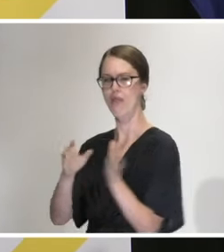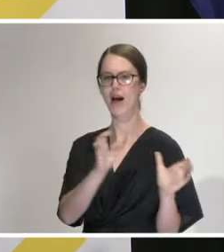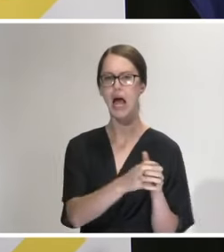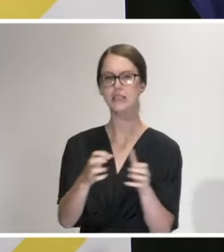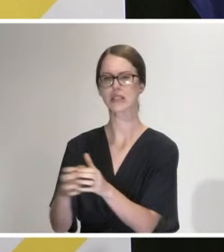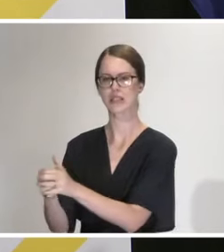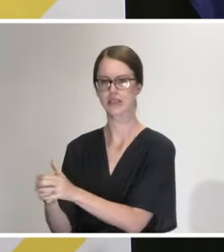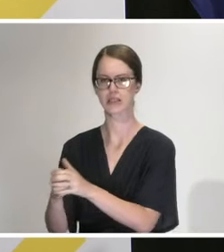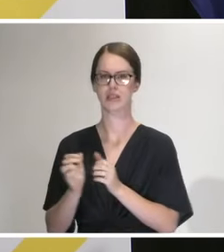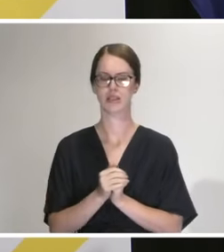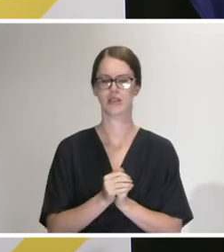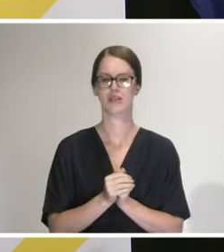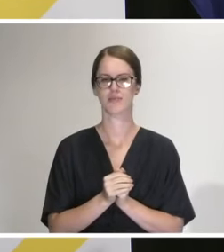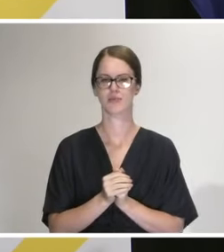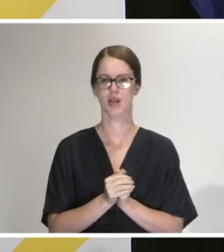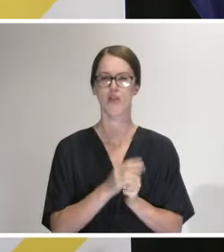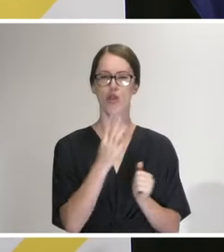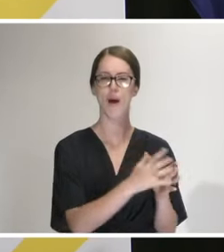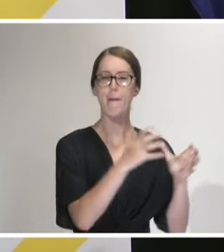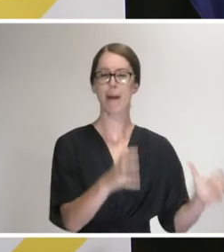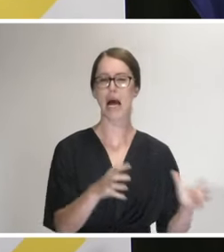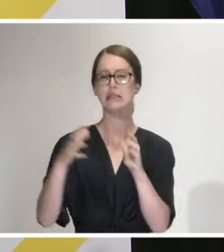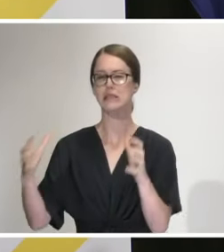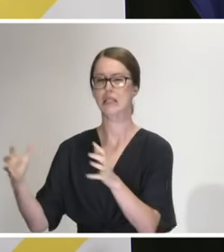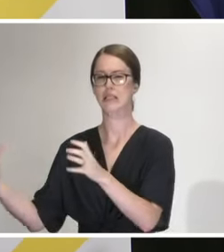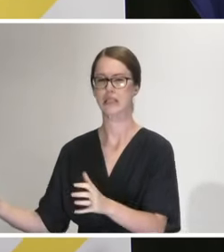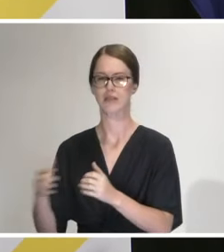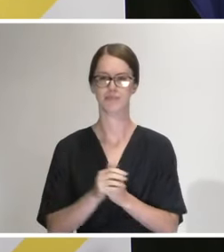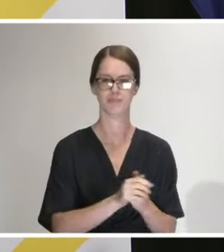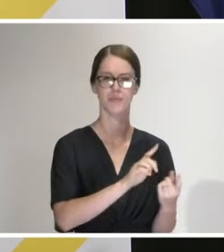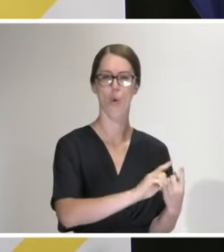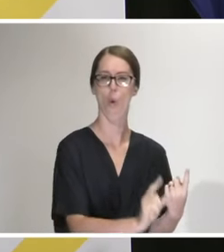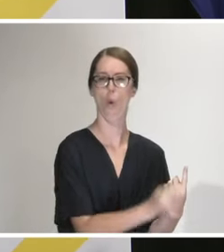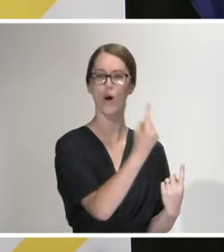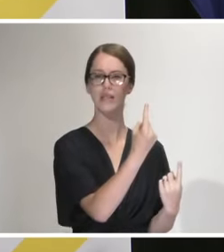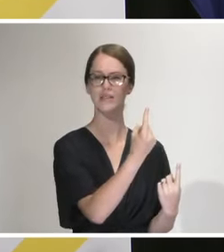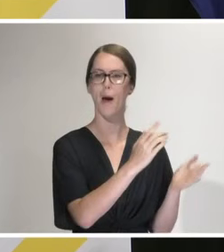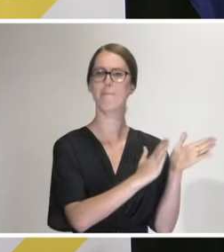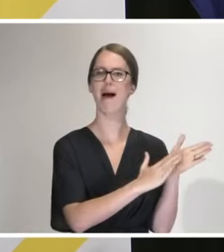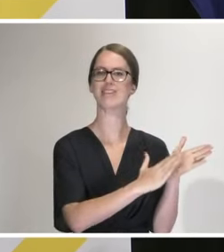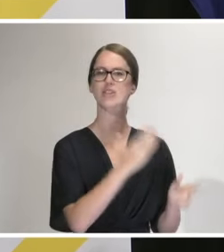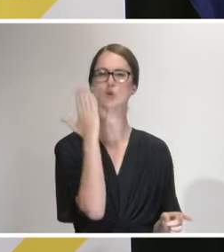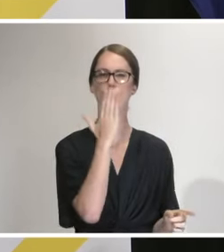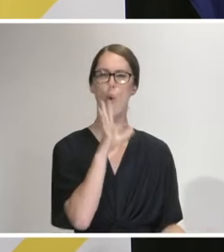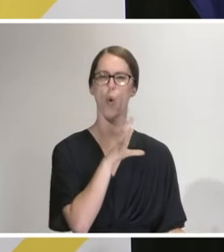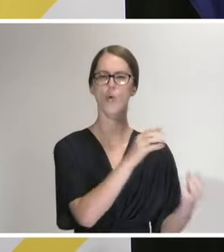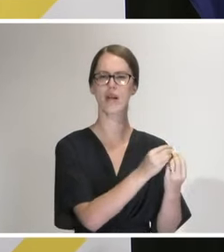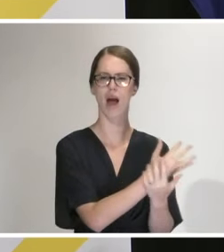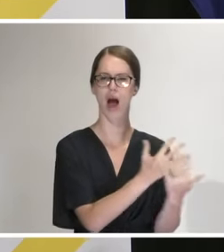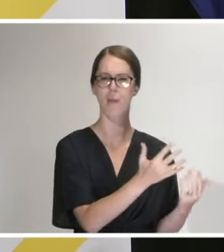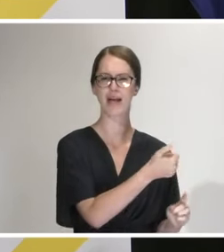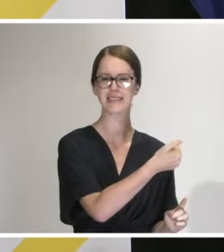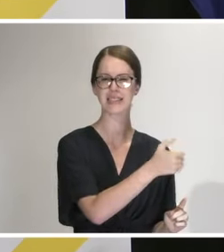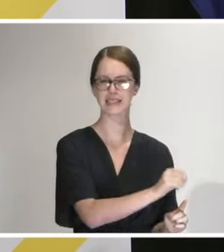numbers for the three that are the largest are in Auckland, around the Marist School. The total number there is